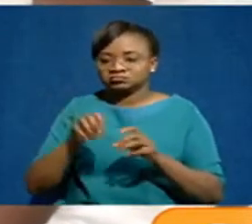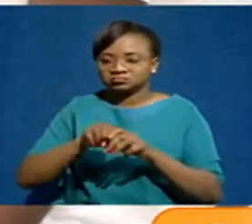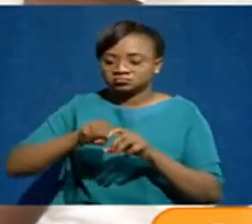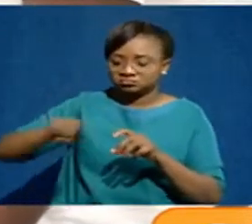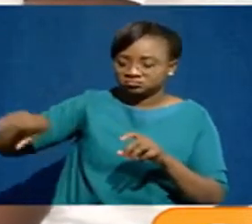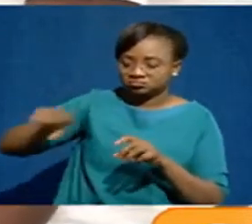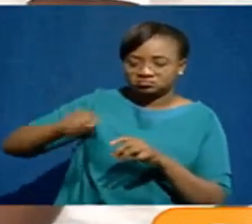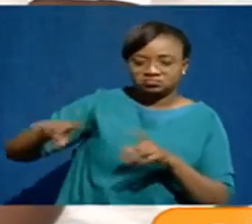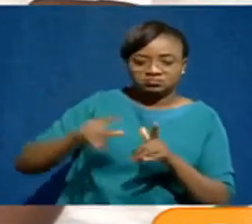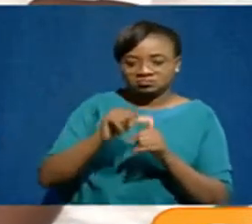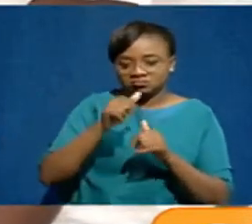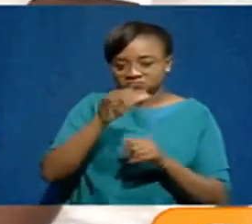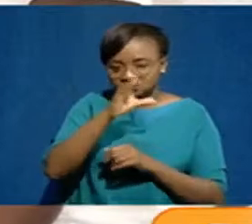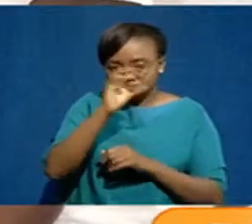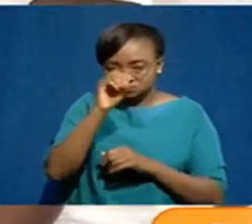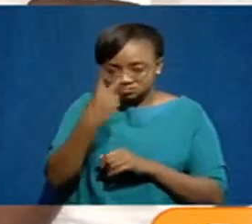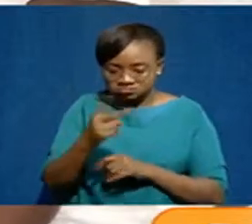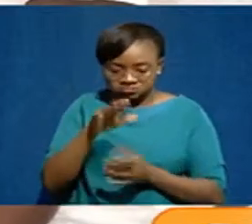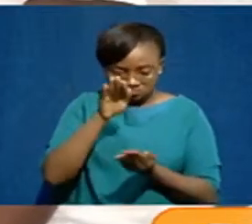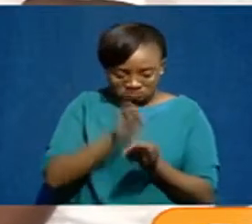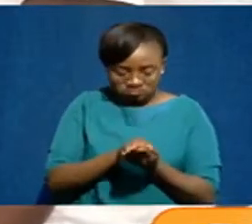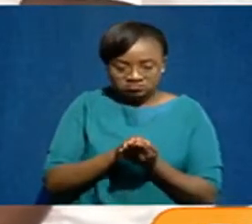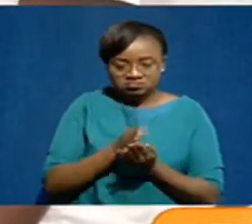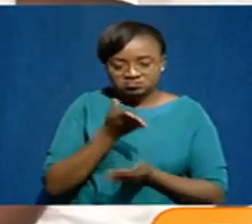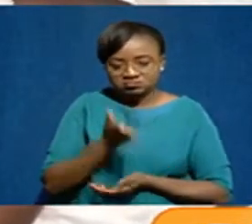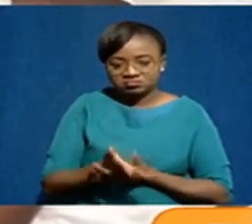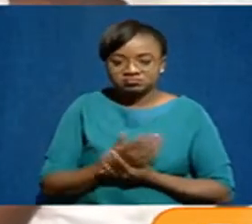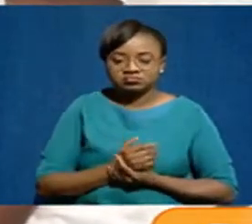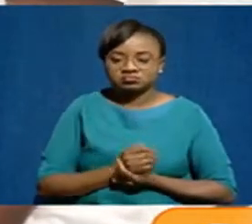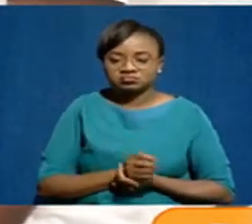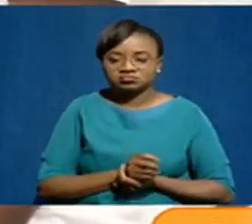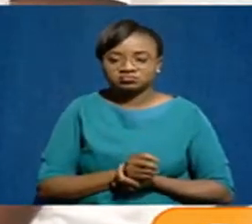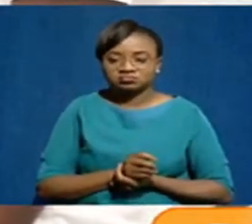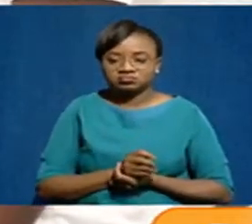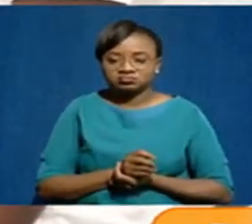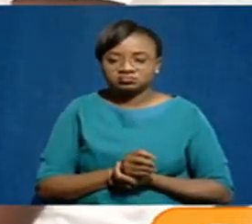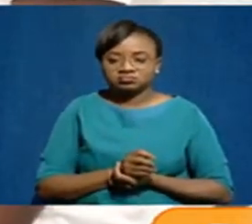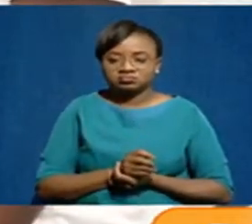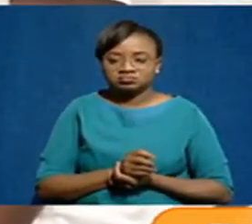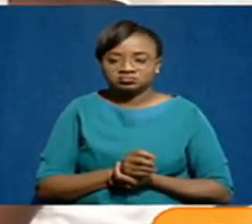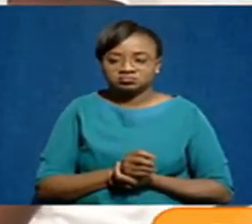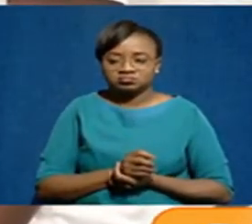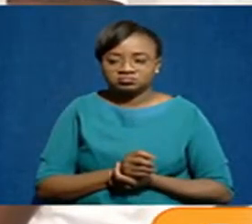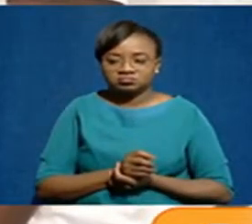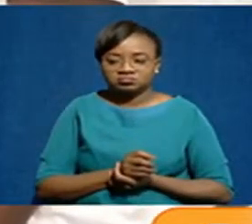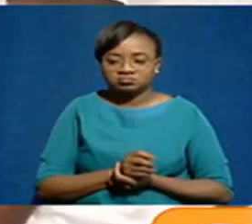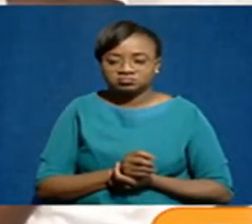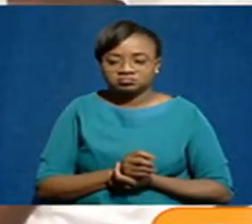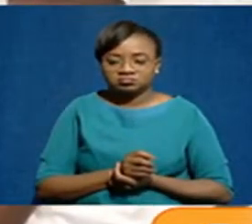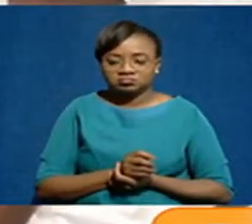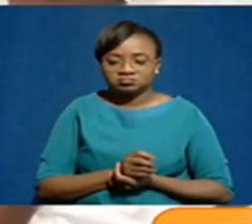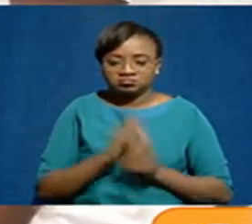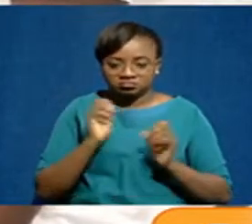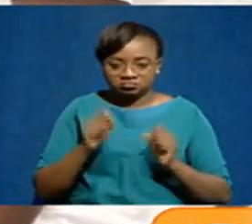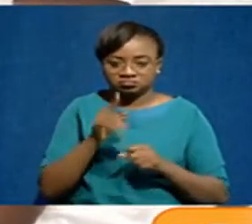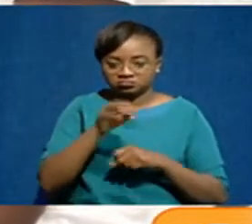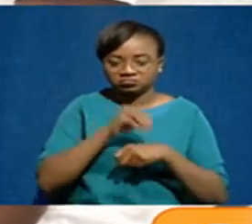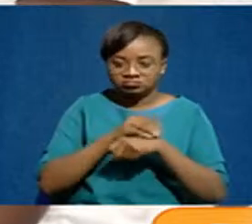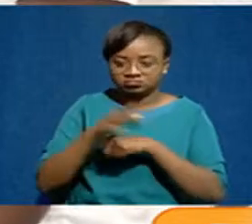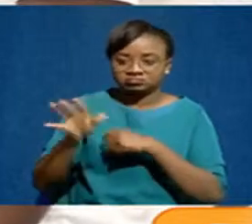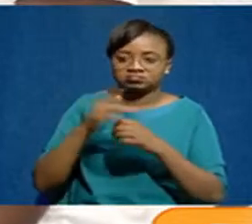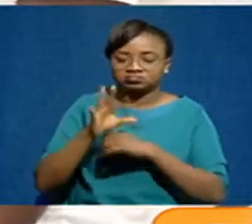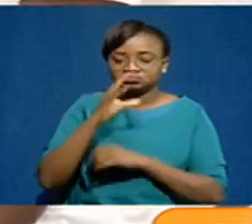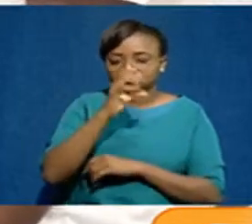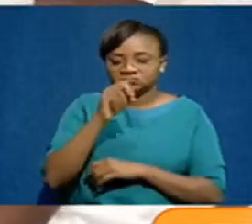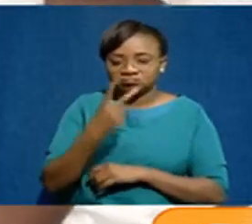end of the machine. So once the filter material is saturated, you can cue in a release stage where you release the CO2, concentrate it